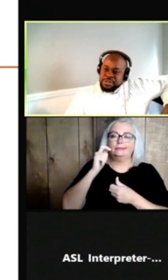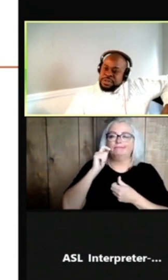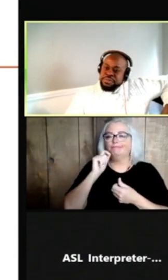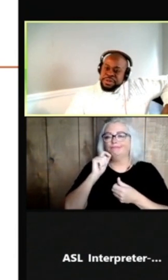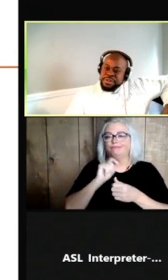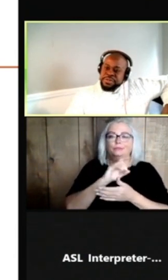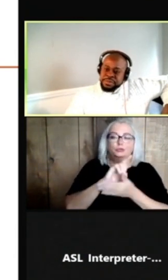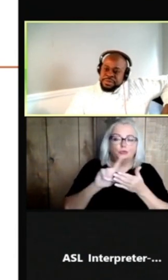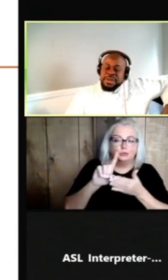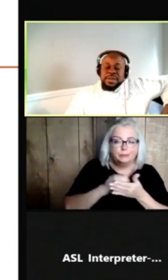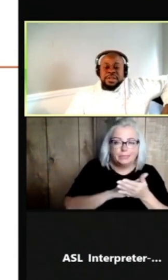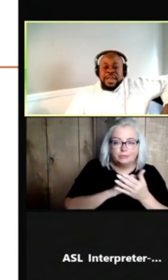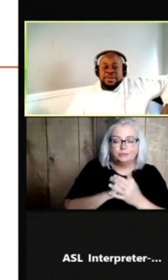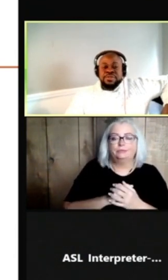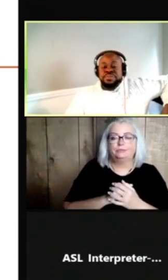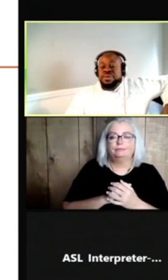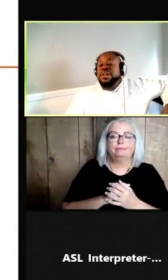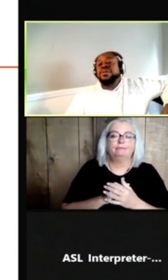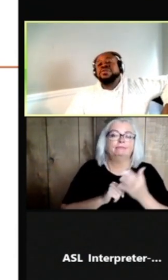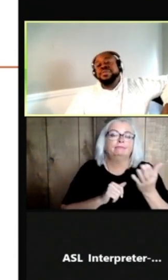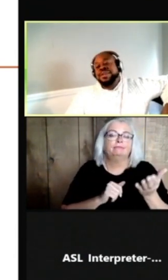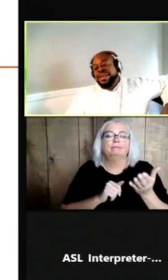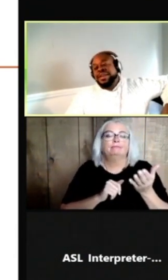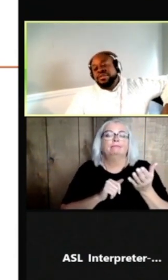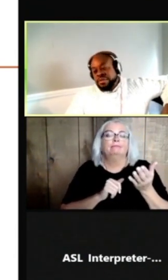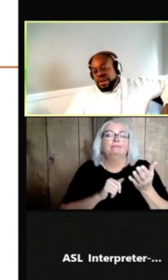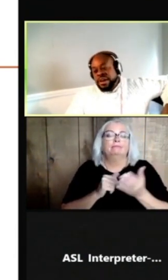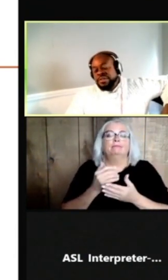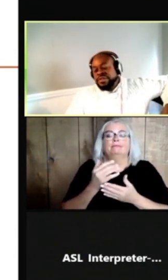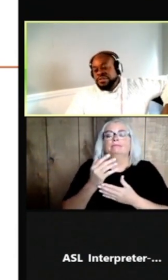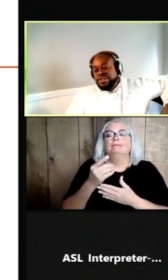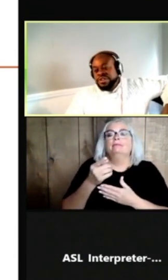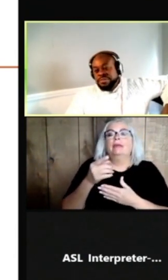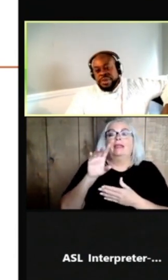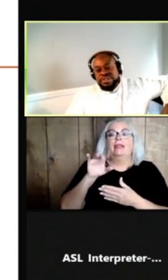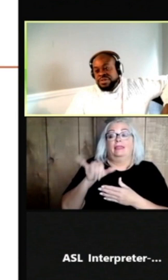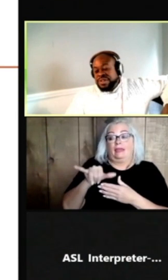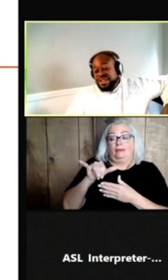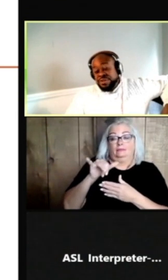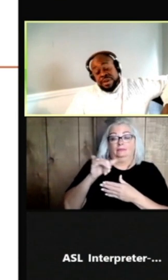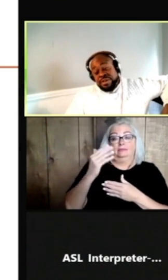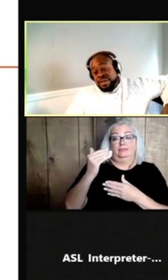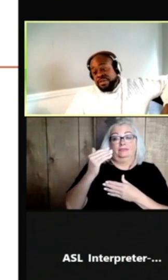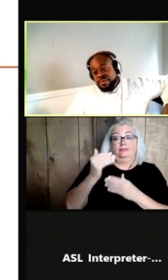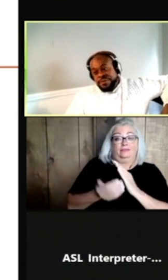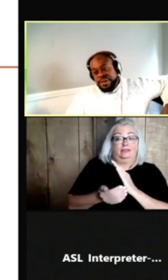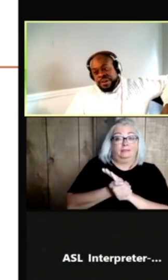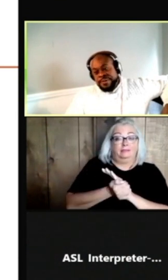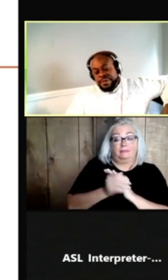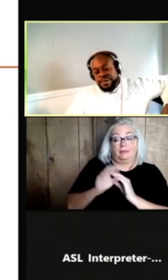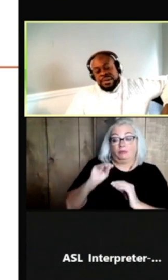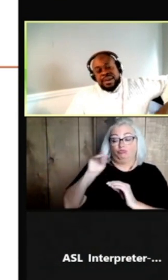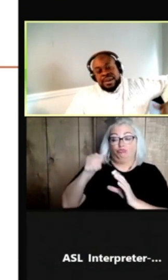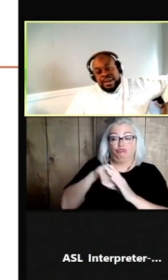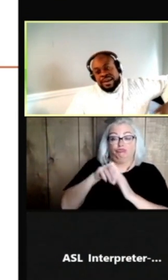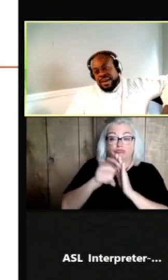several things you can point to that was put ultimately into our Constitution to make sure that this process is more